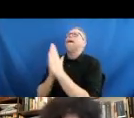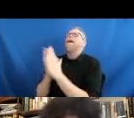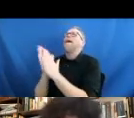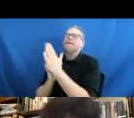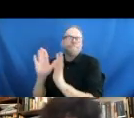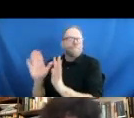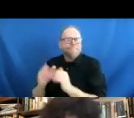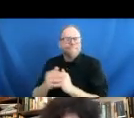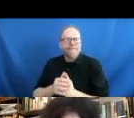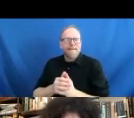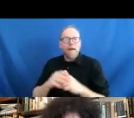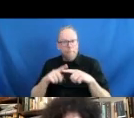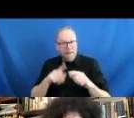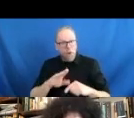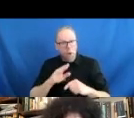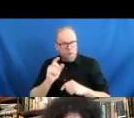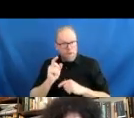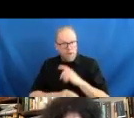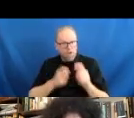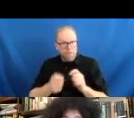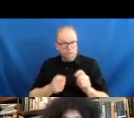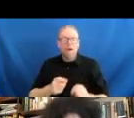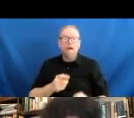capital contribution, patronage